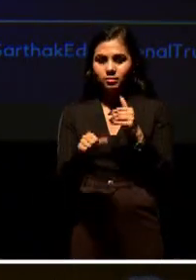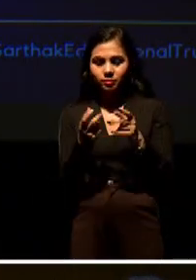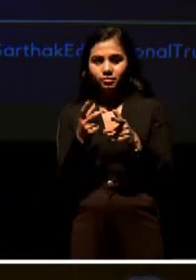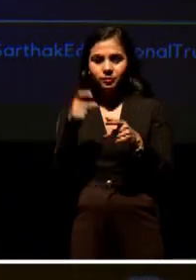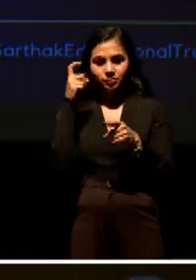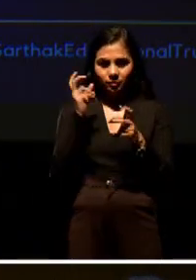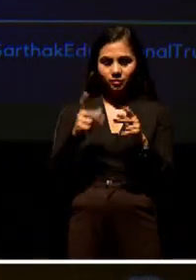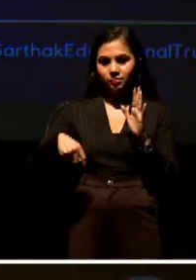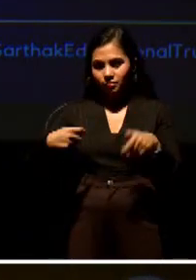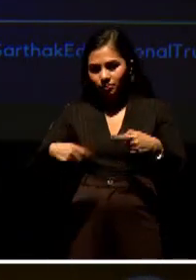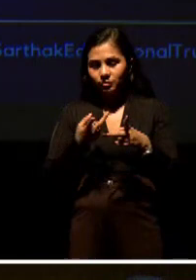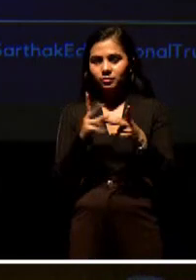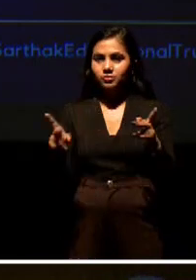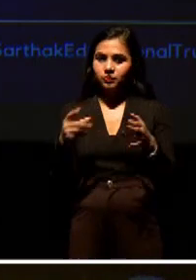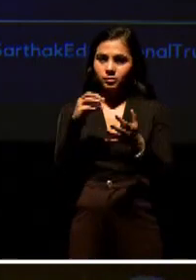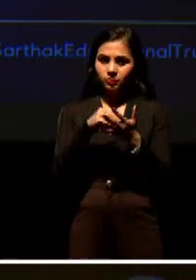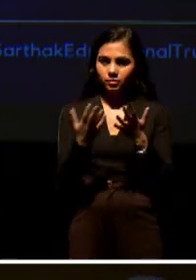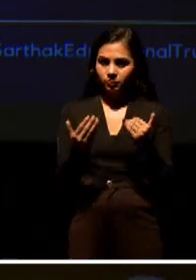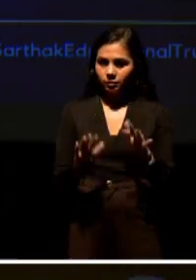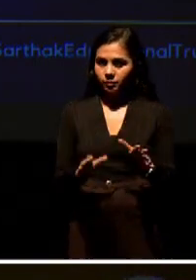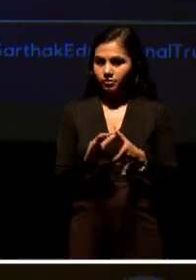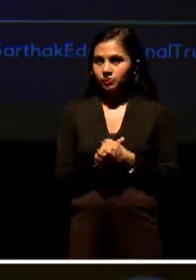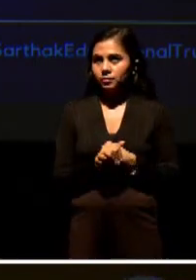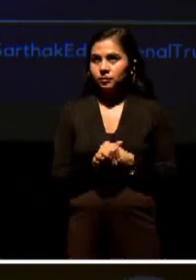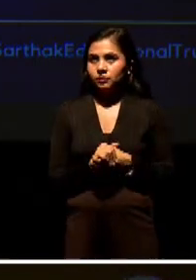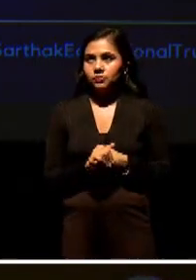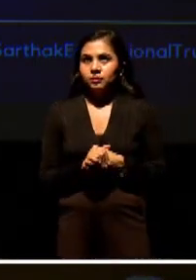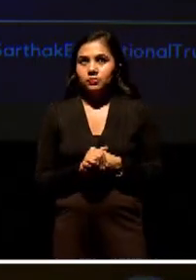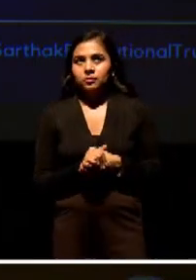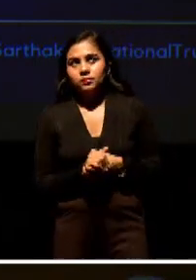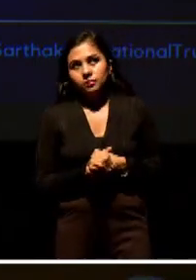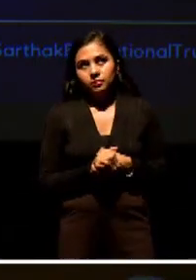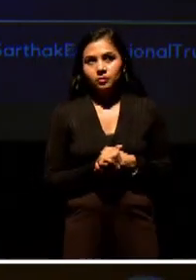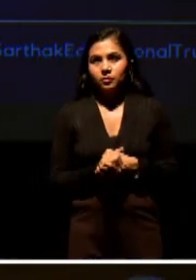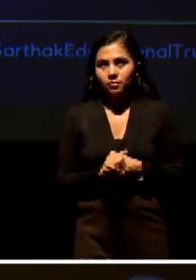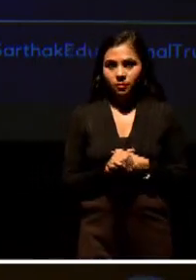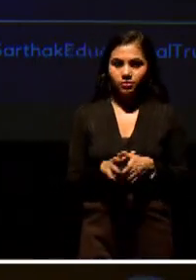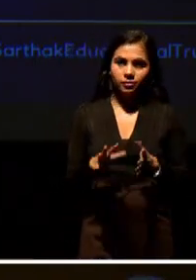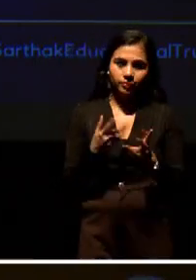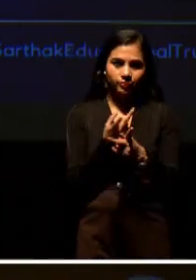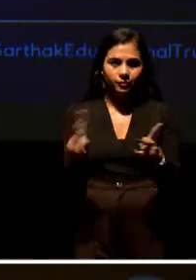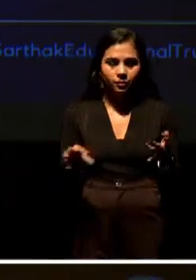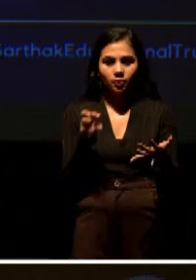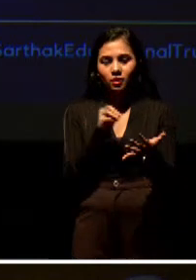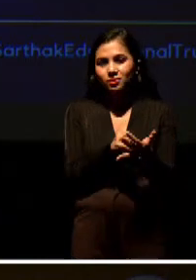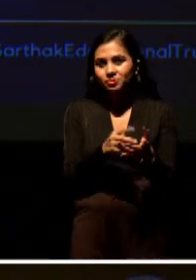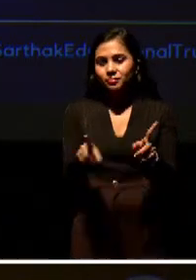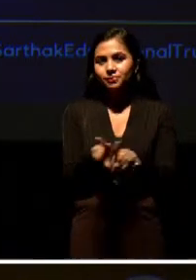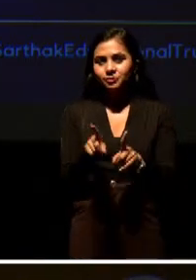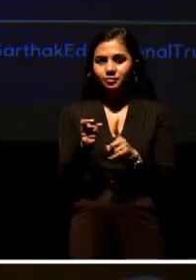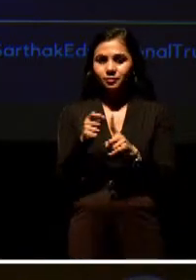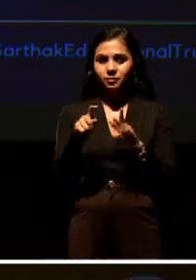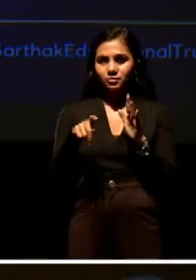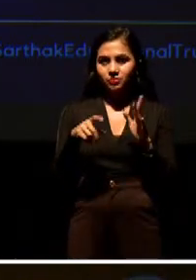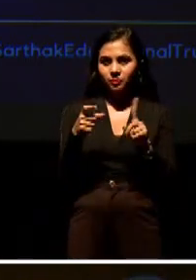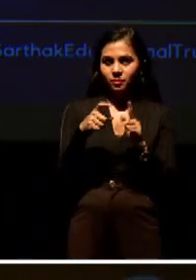for disabled people. Now, I would just quote one study which has appeared in the latest annual report of the